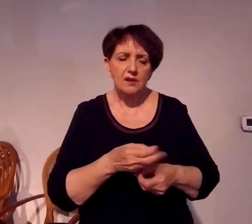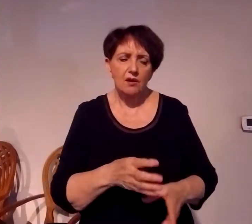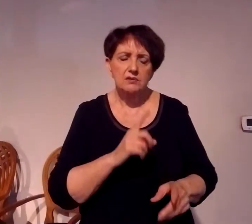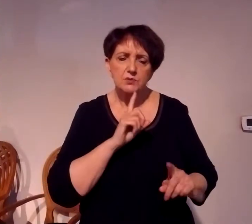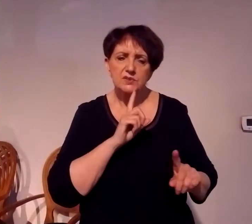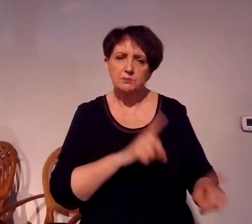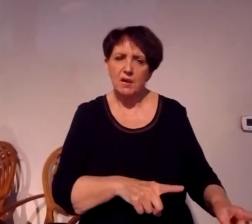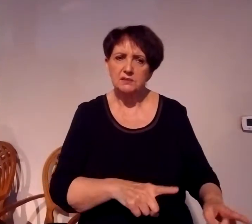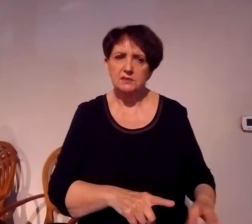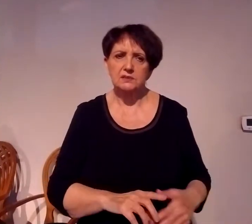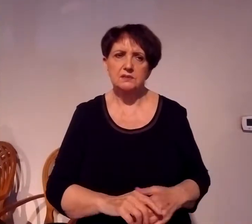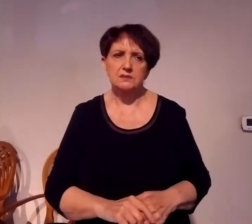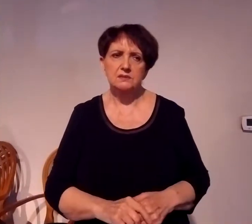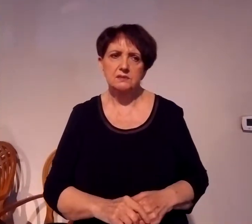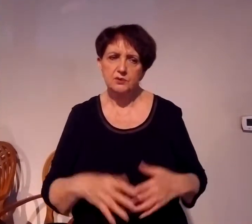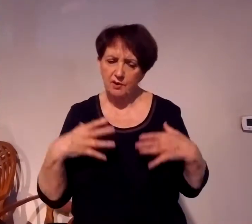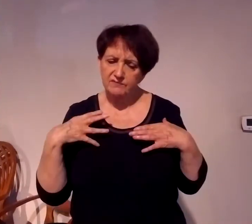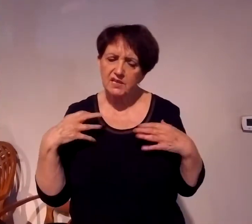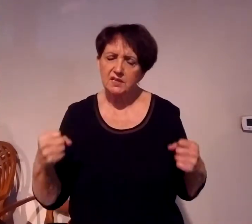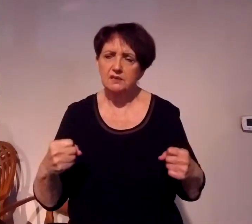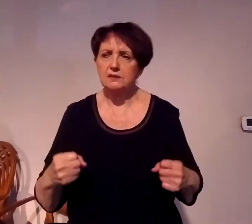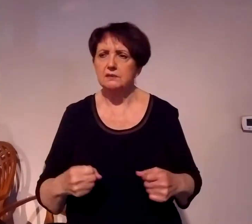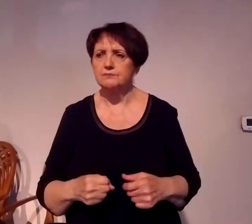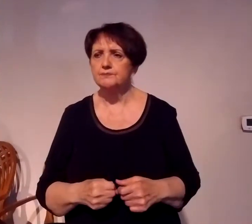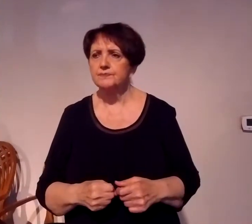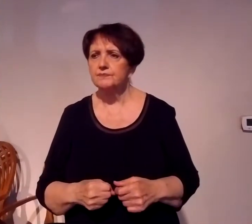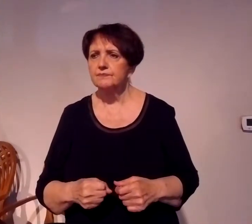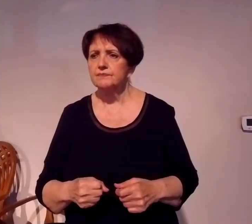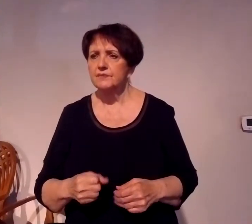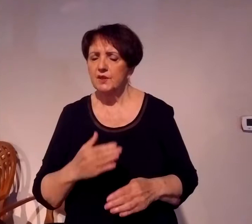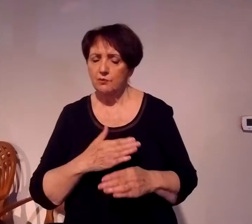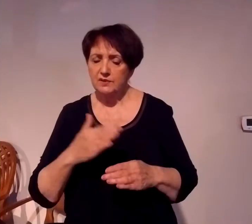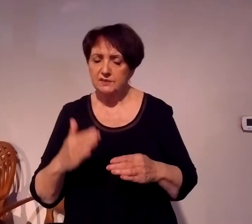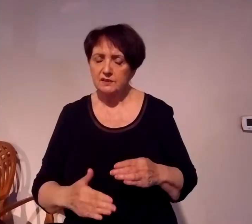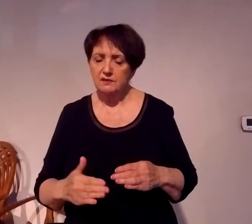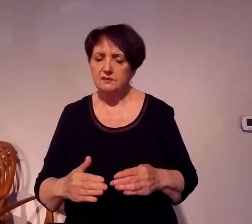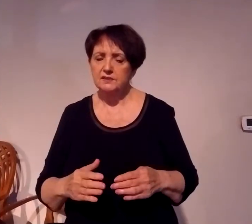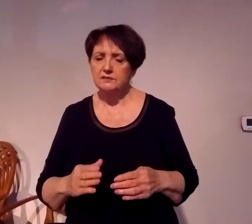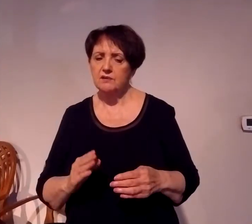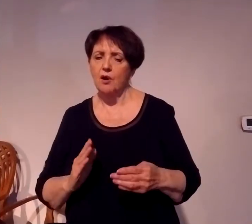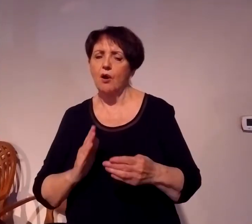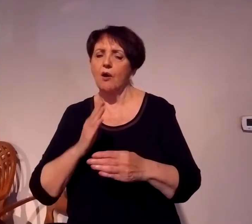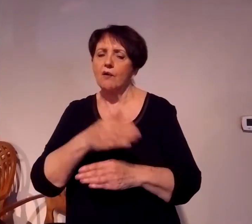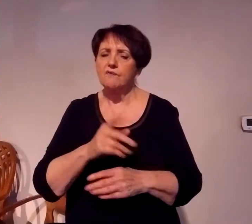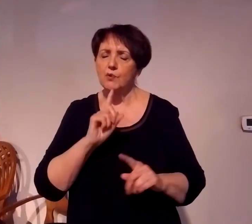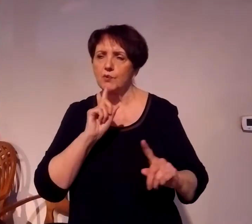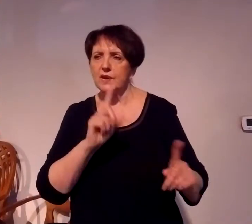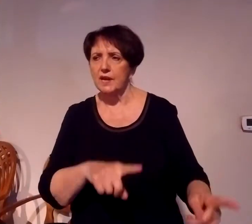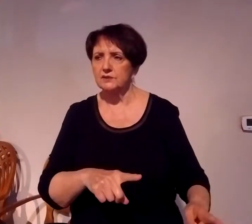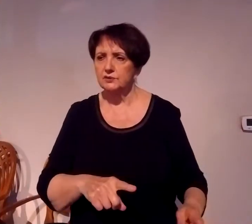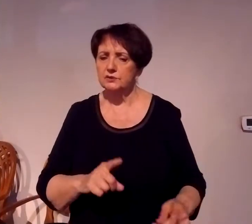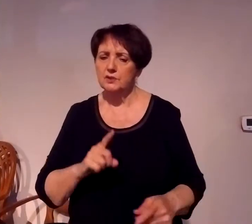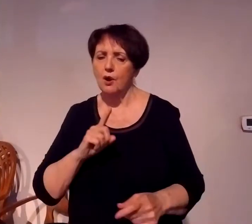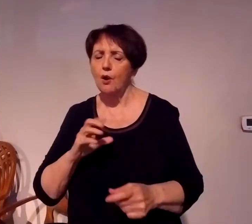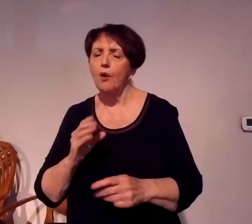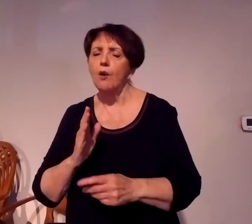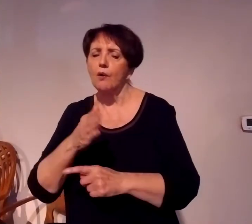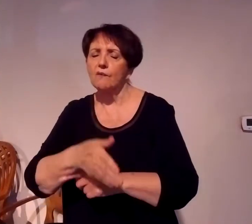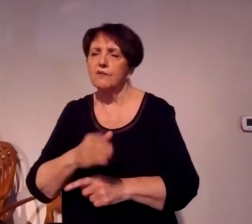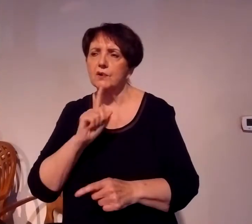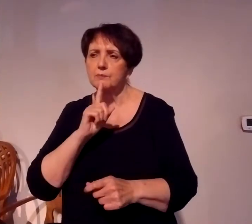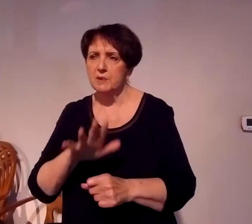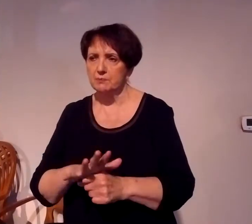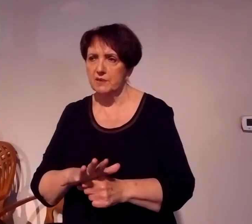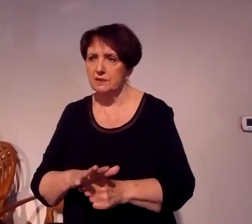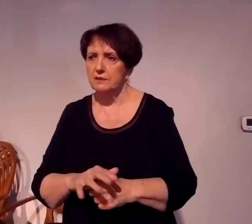responses and result in overreaction, over-engagement, and over-commitment. And we have to